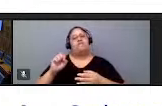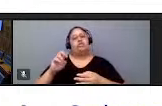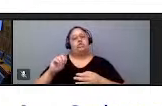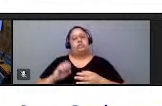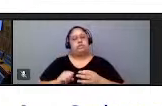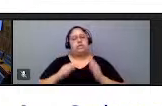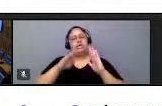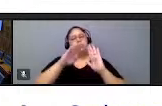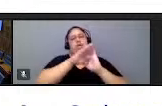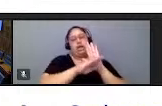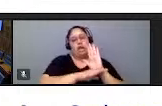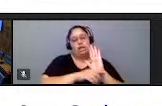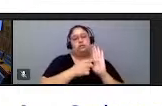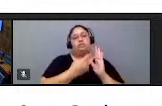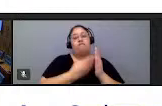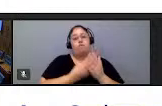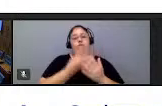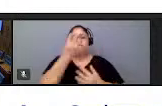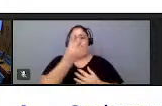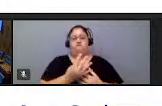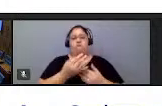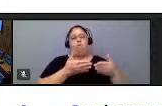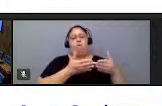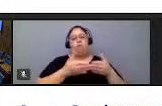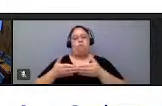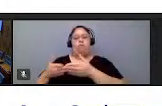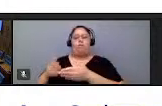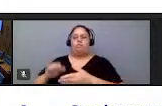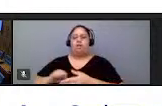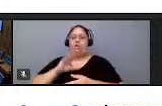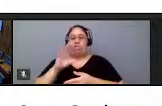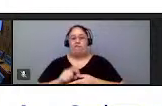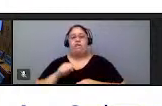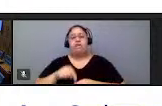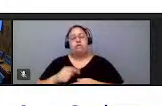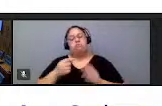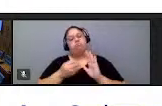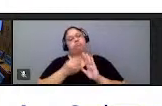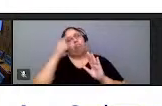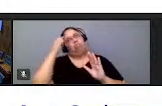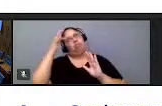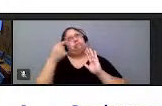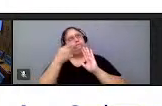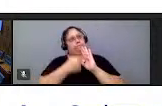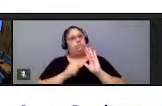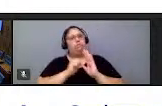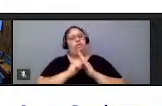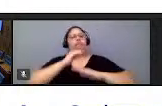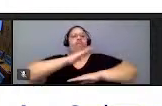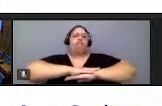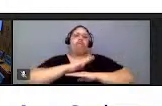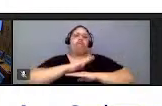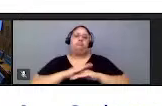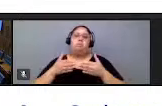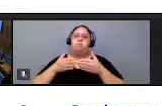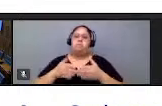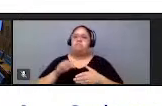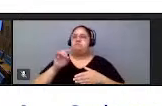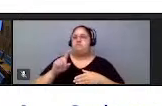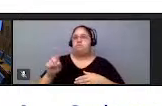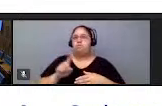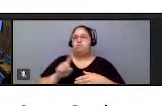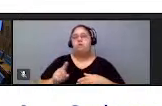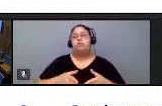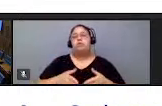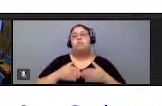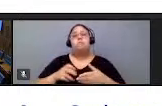main ports in South Africa as well as what he considered to be their Benchmark ports so the the ports that